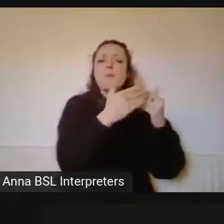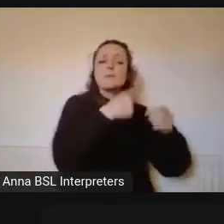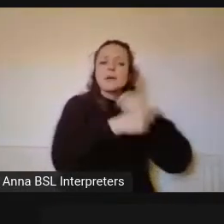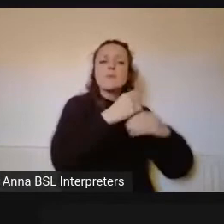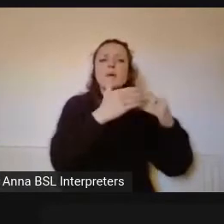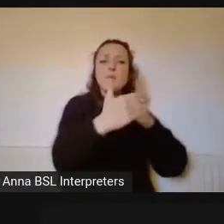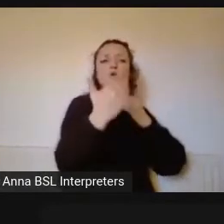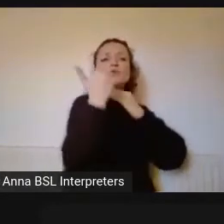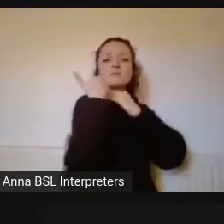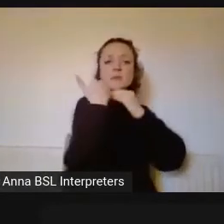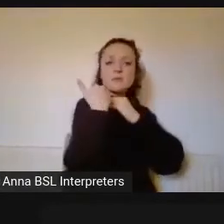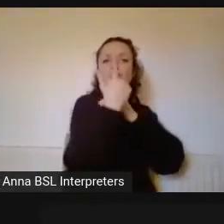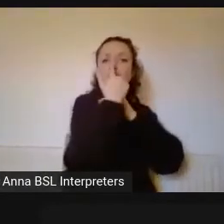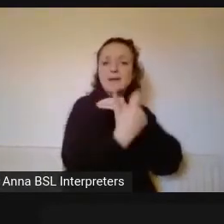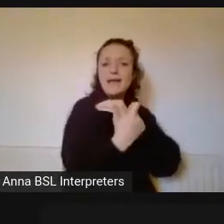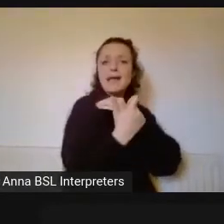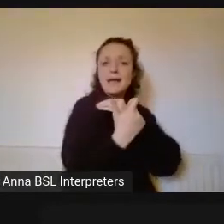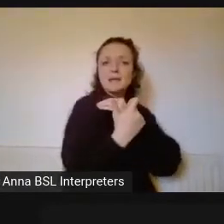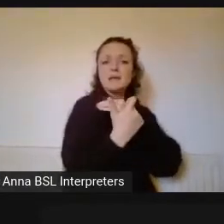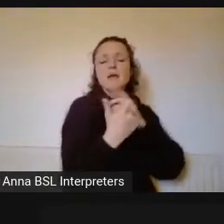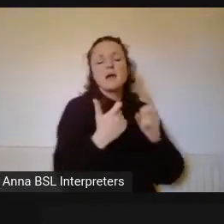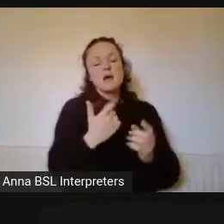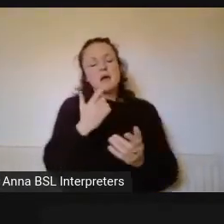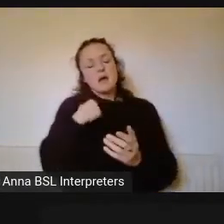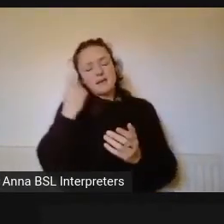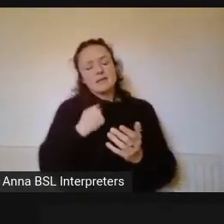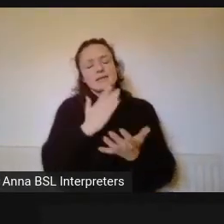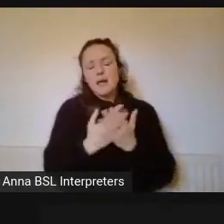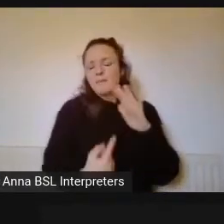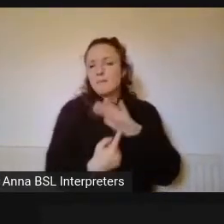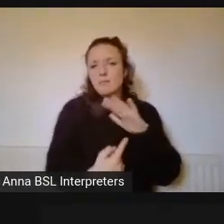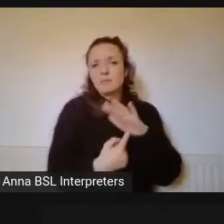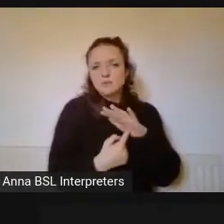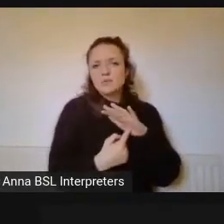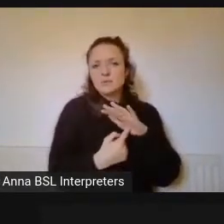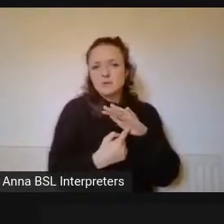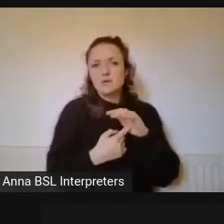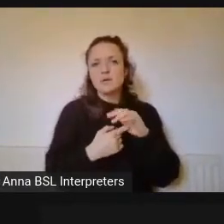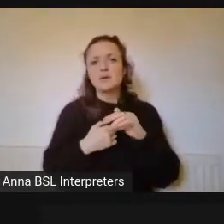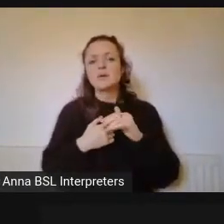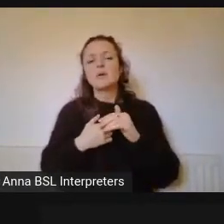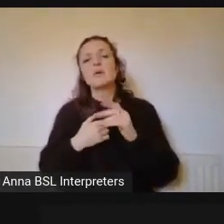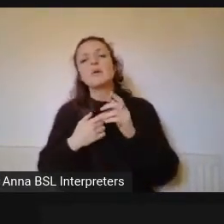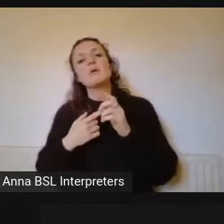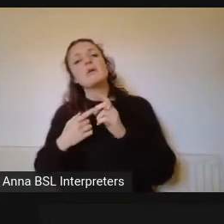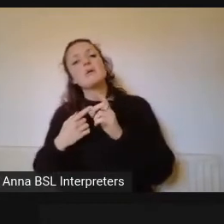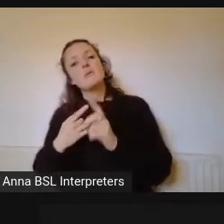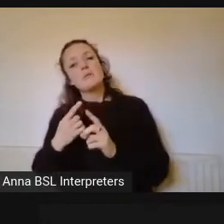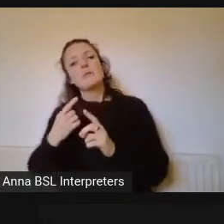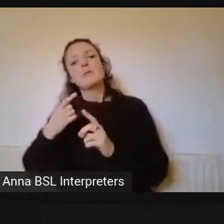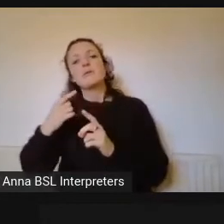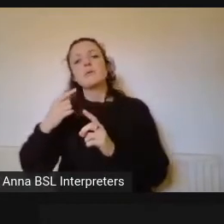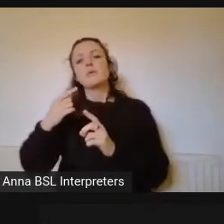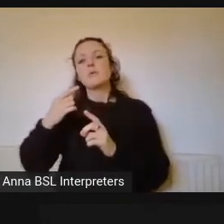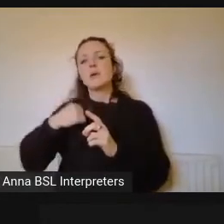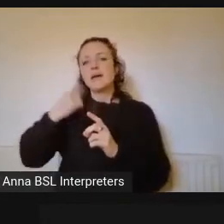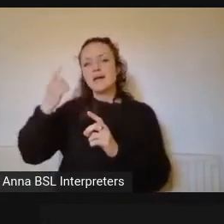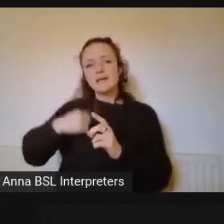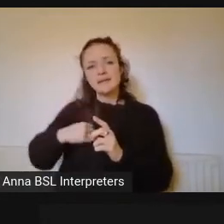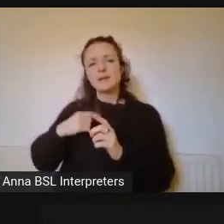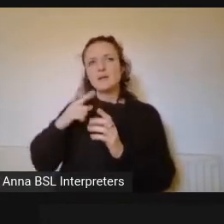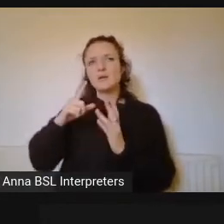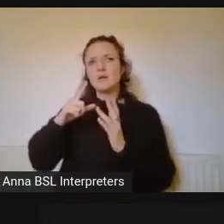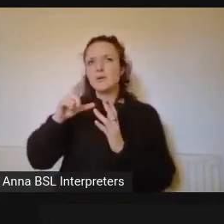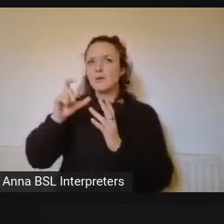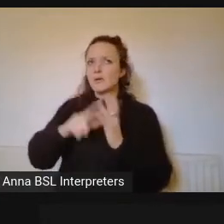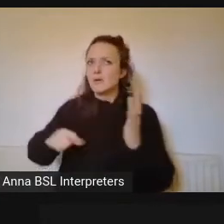think that is super important. But I do think that in platforms like COP26, like, we're definitely